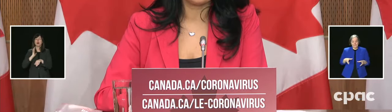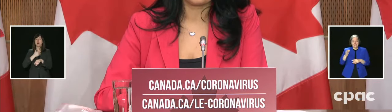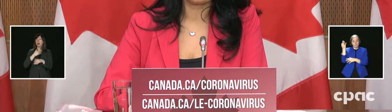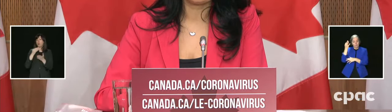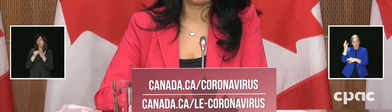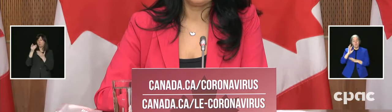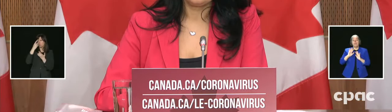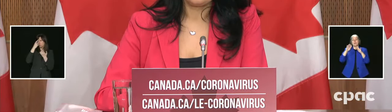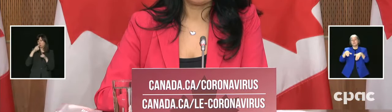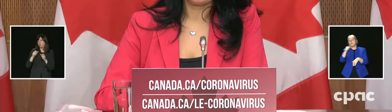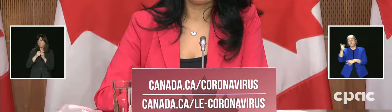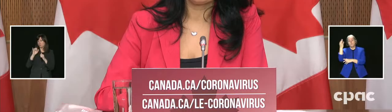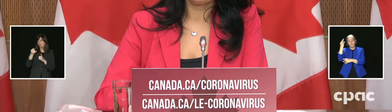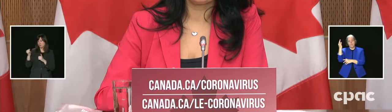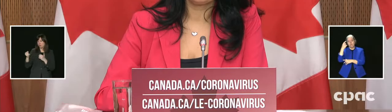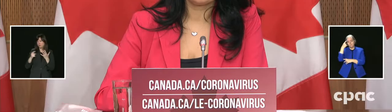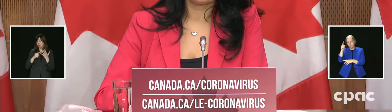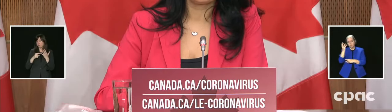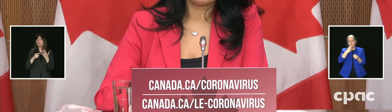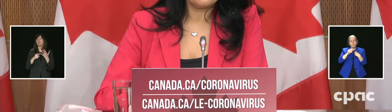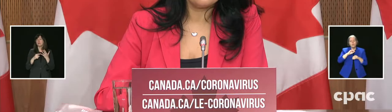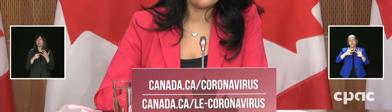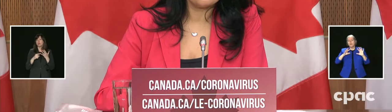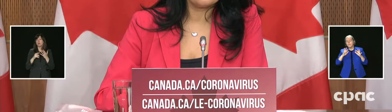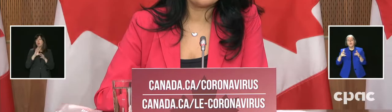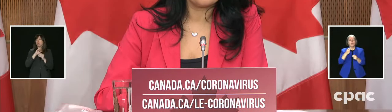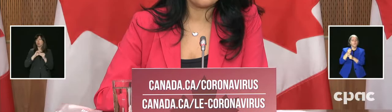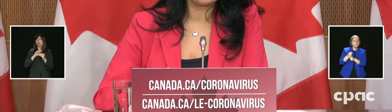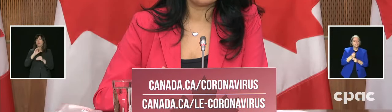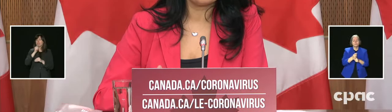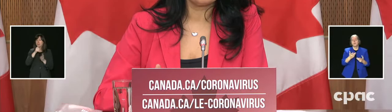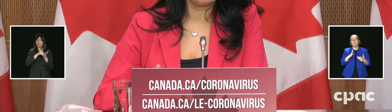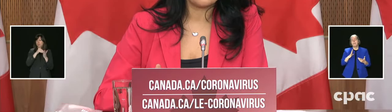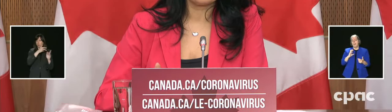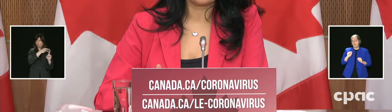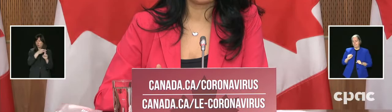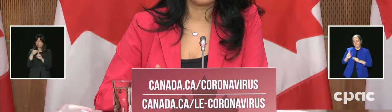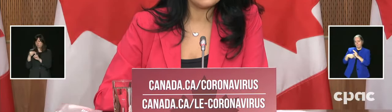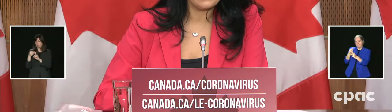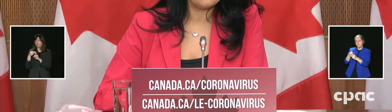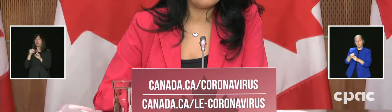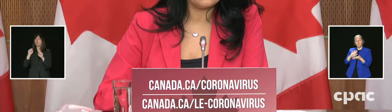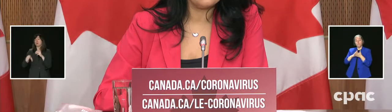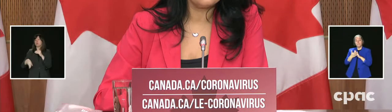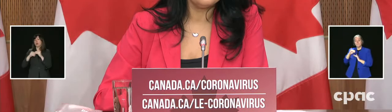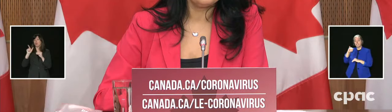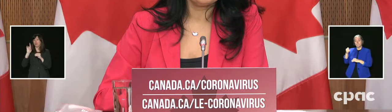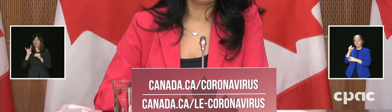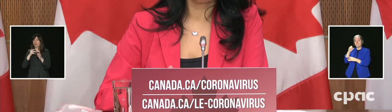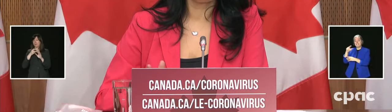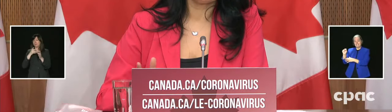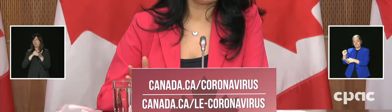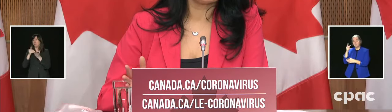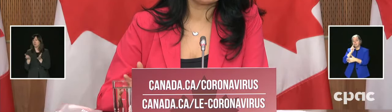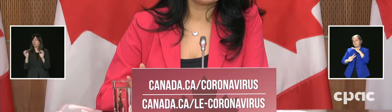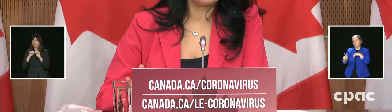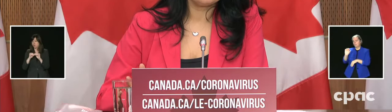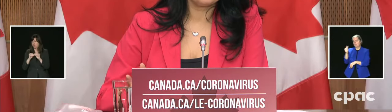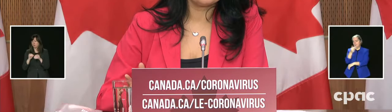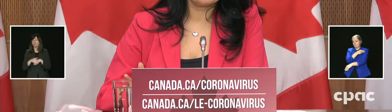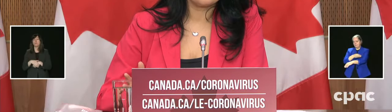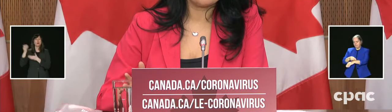for Janssen, those included 10 million doses with an option to have another 28 million. The delivery of those